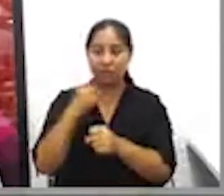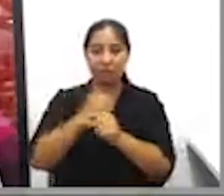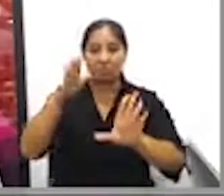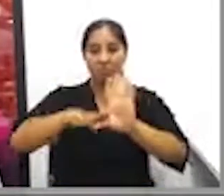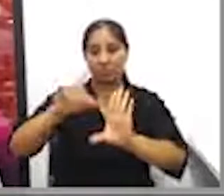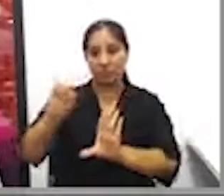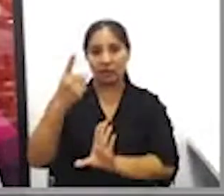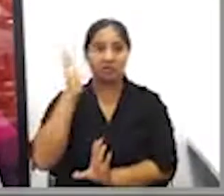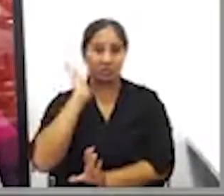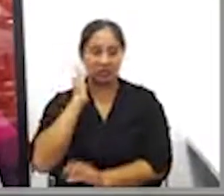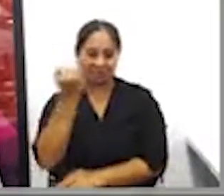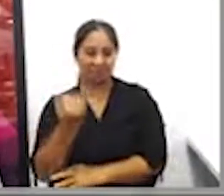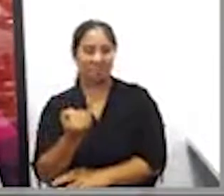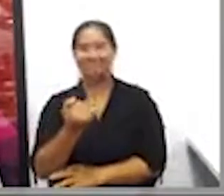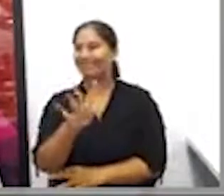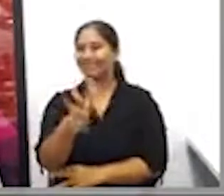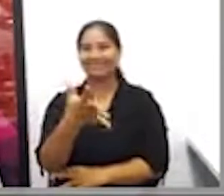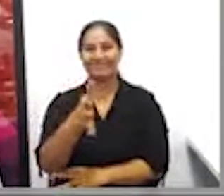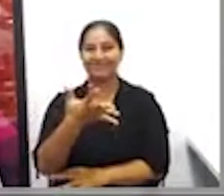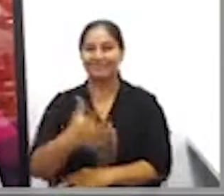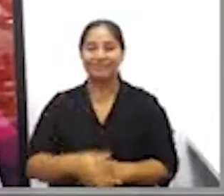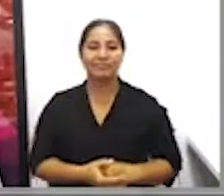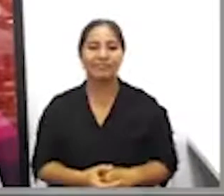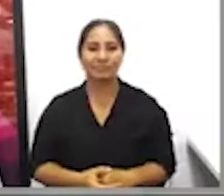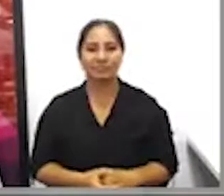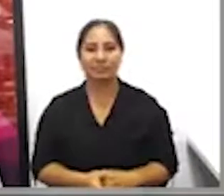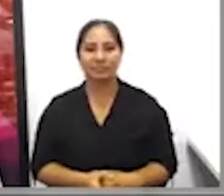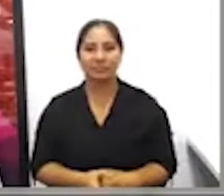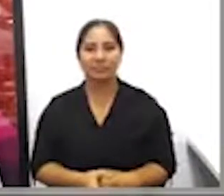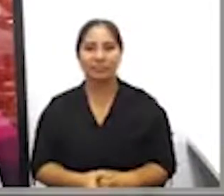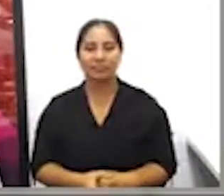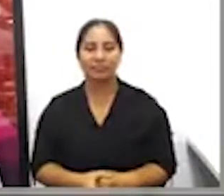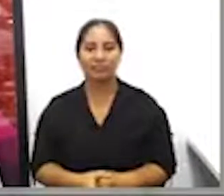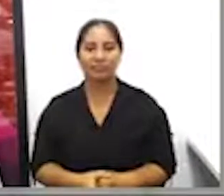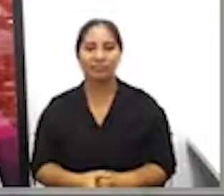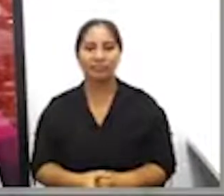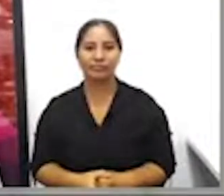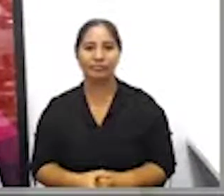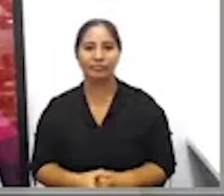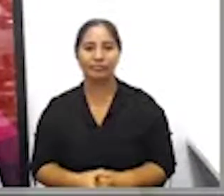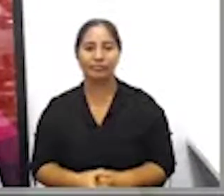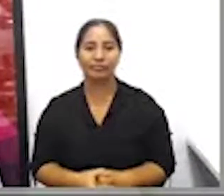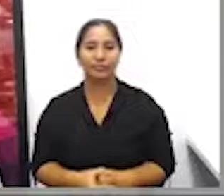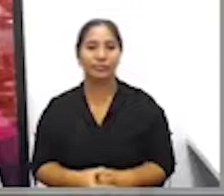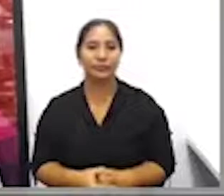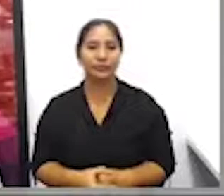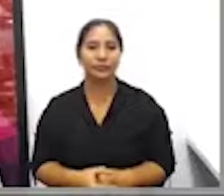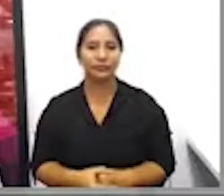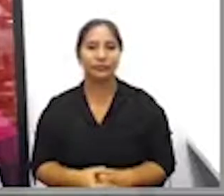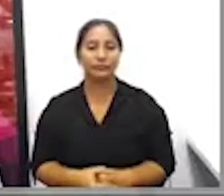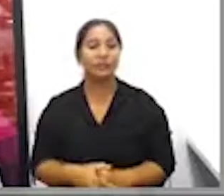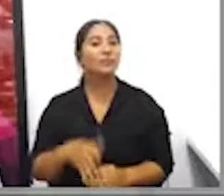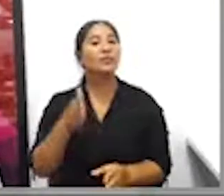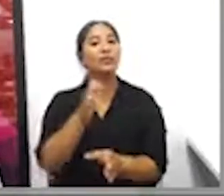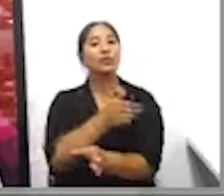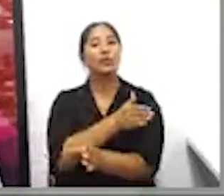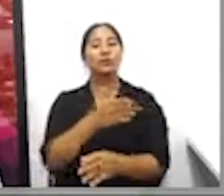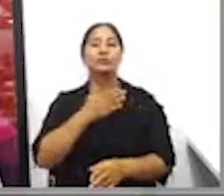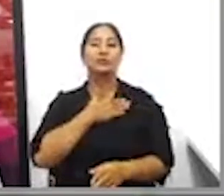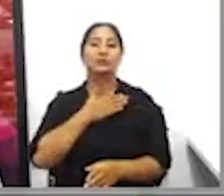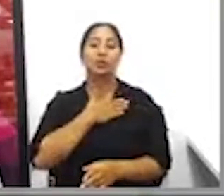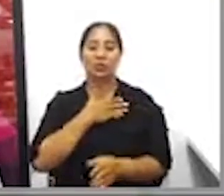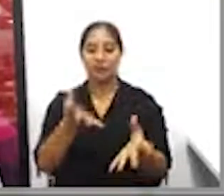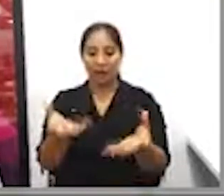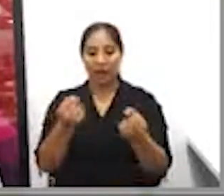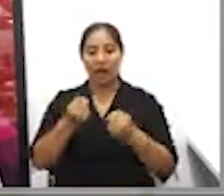happened. In fact, until I became the Deputy Secretary of State about a year ago,